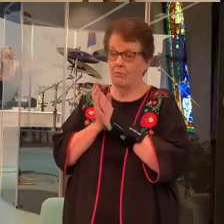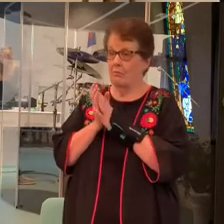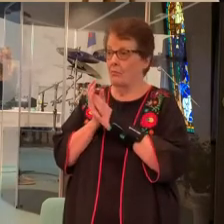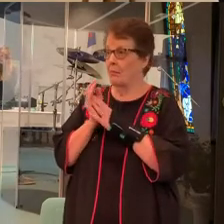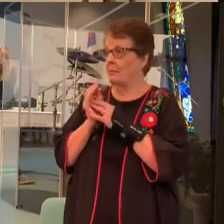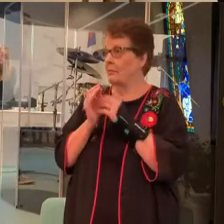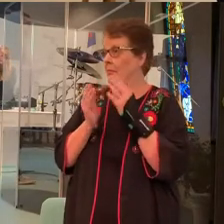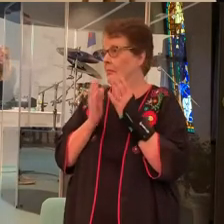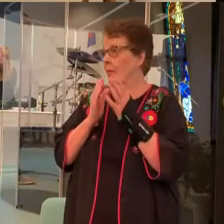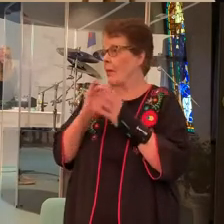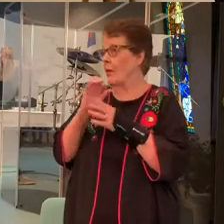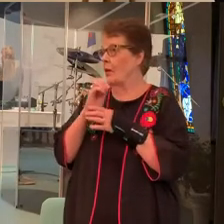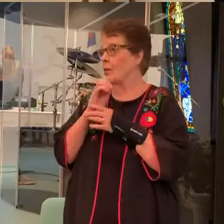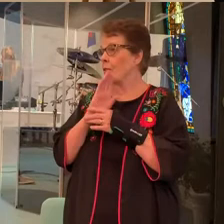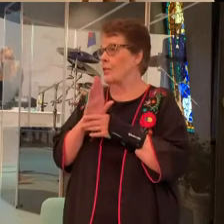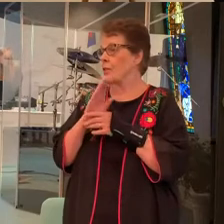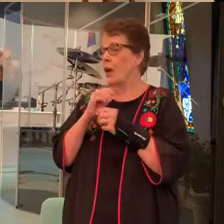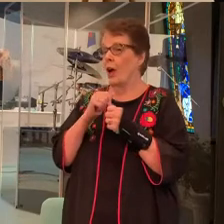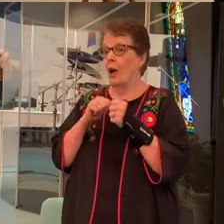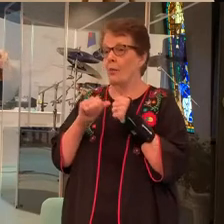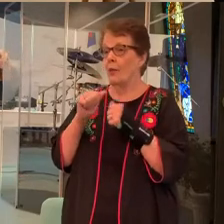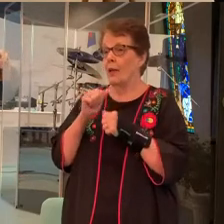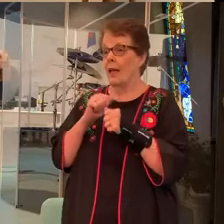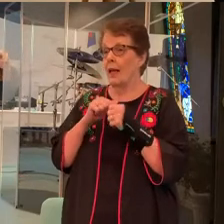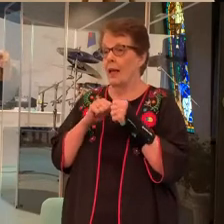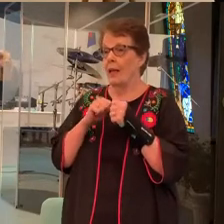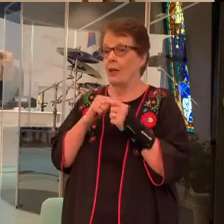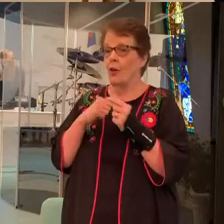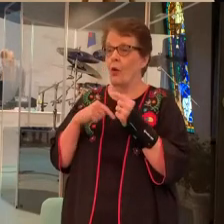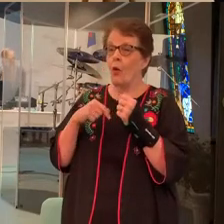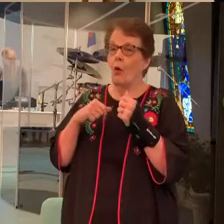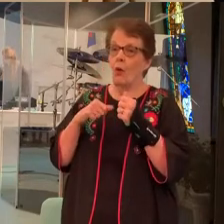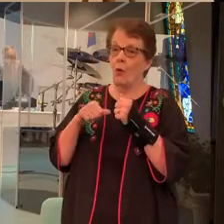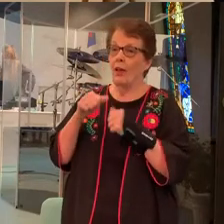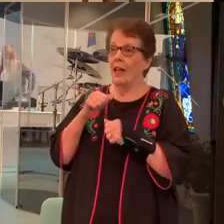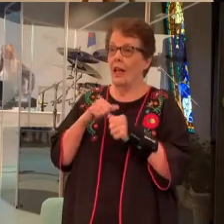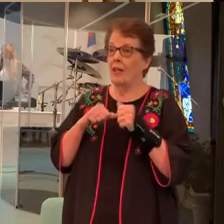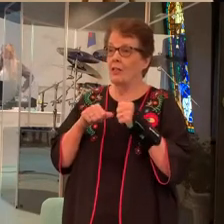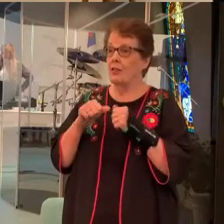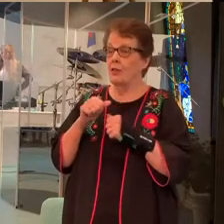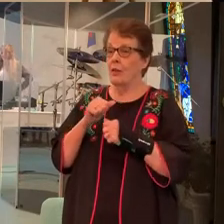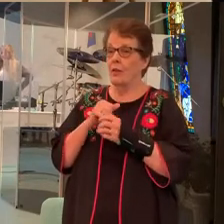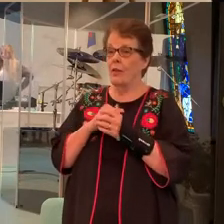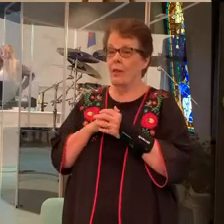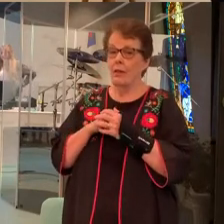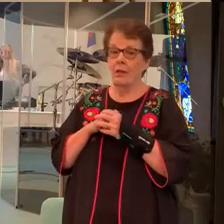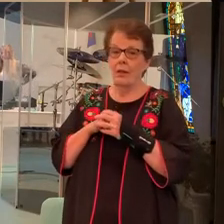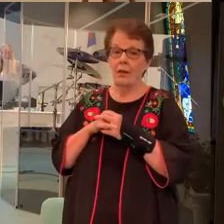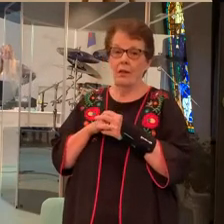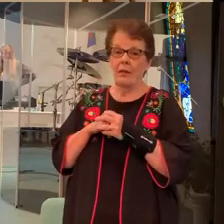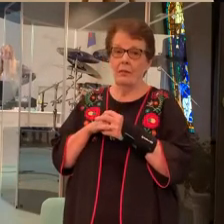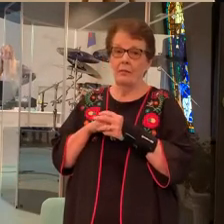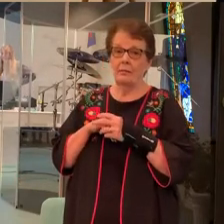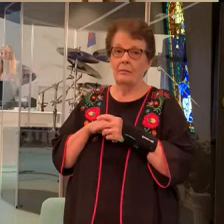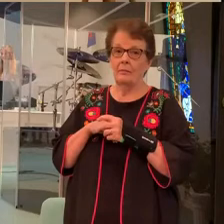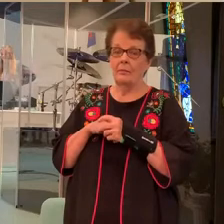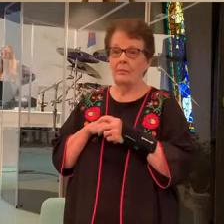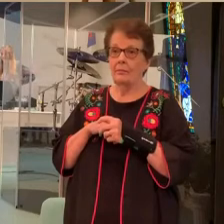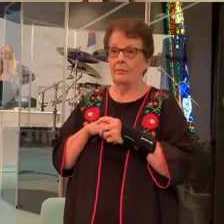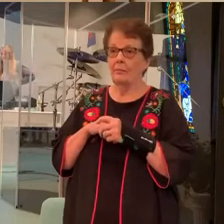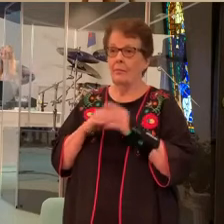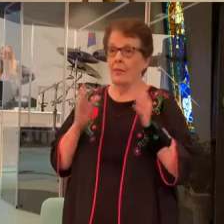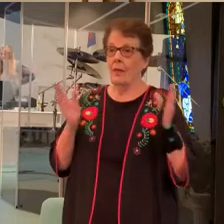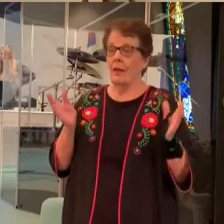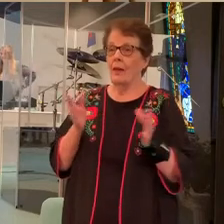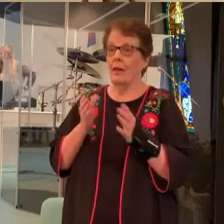a job-related issue. It may be a relational issue, a family, or some sort of an illness. I want to